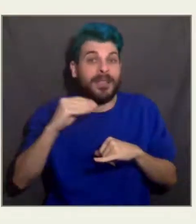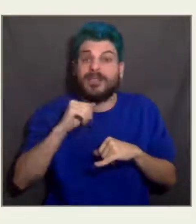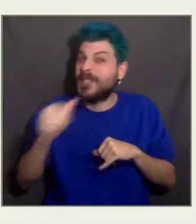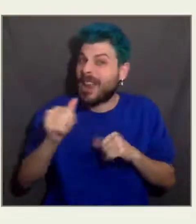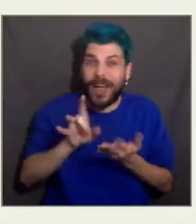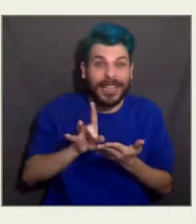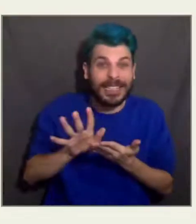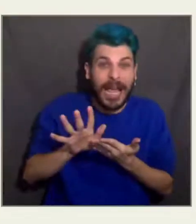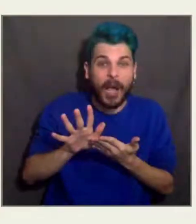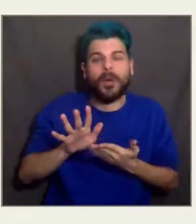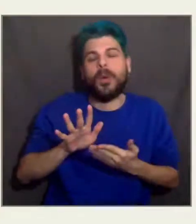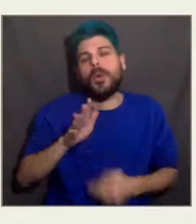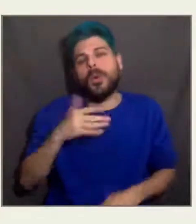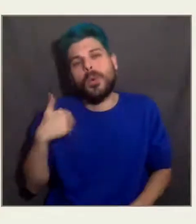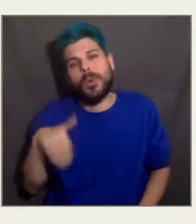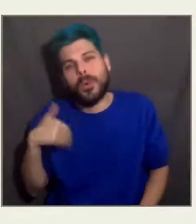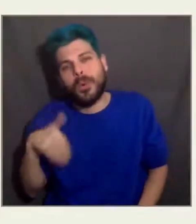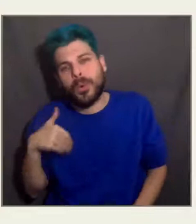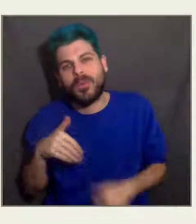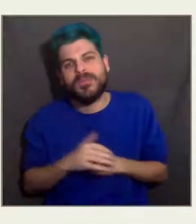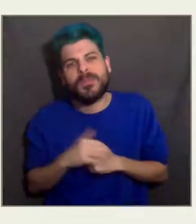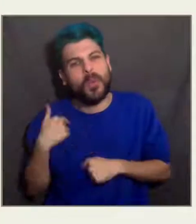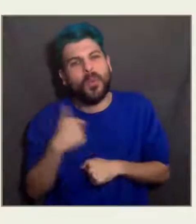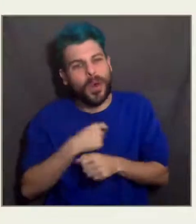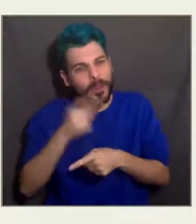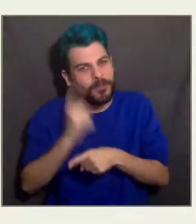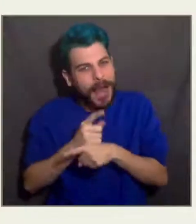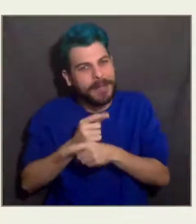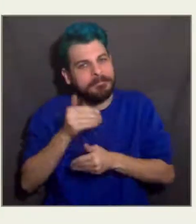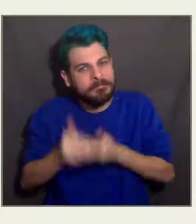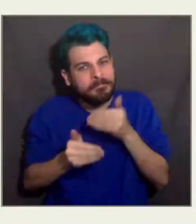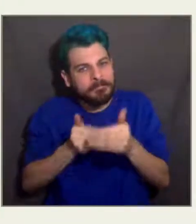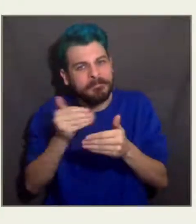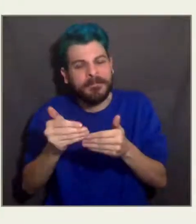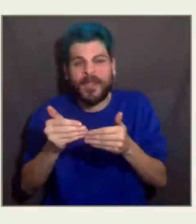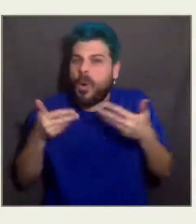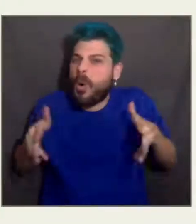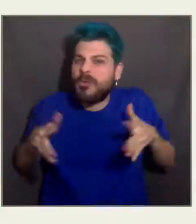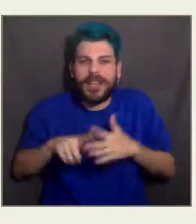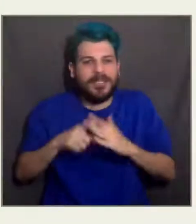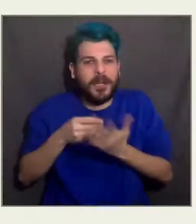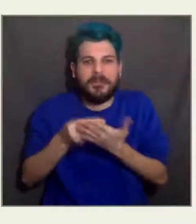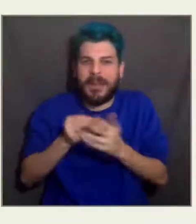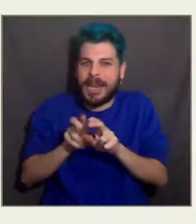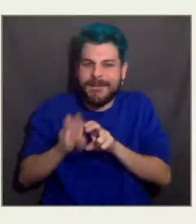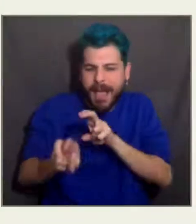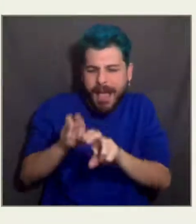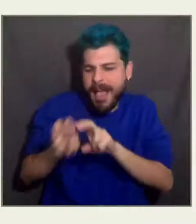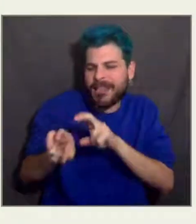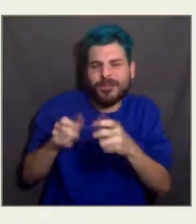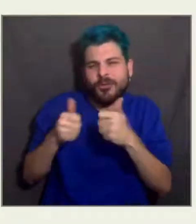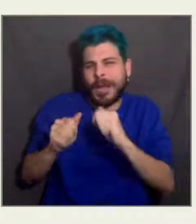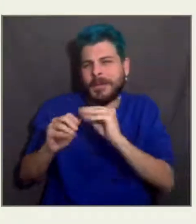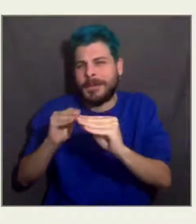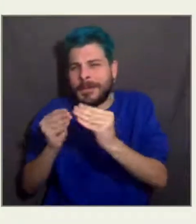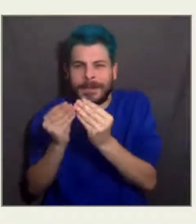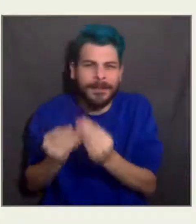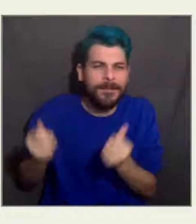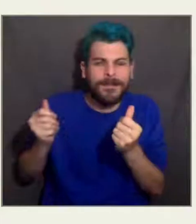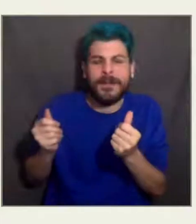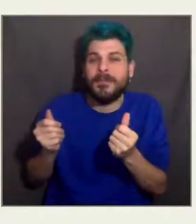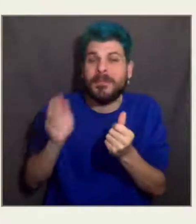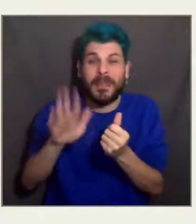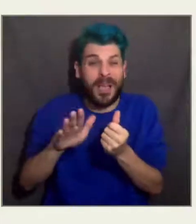We're on the right track and investing in proven solutions, but we also need to address the issue of people living in the streets right